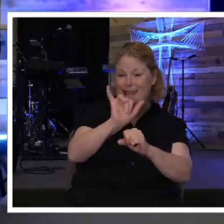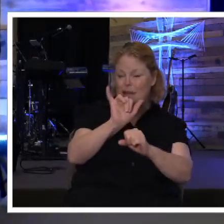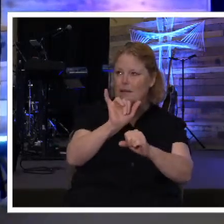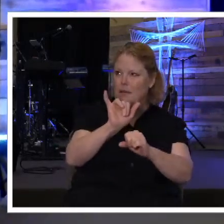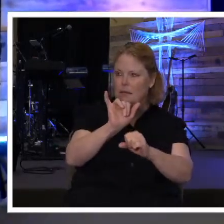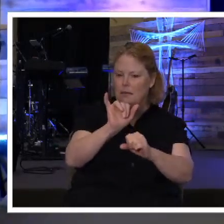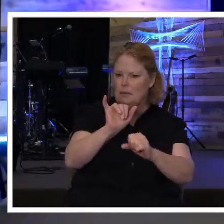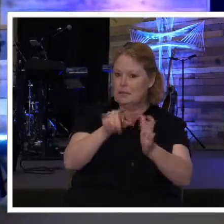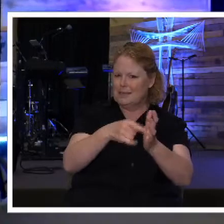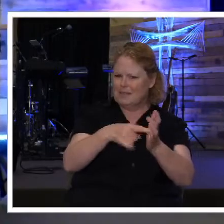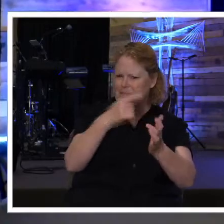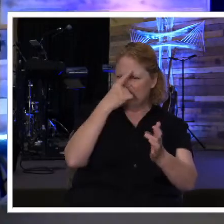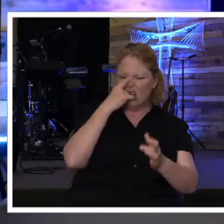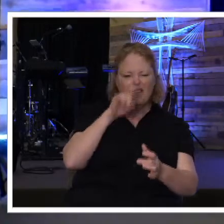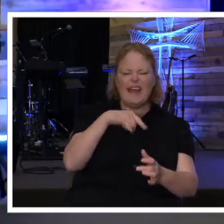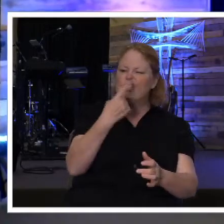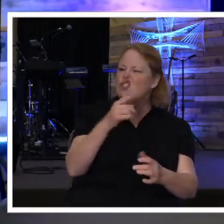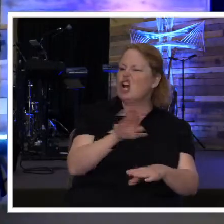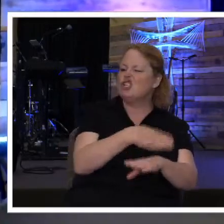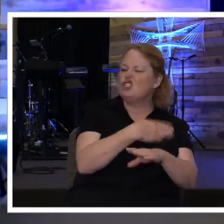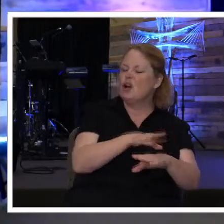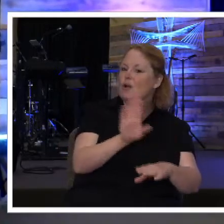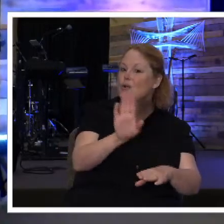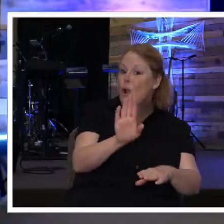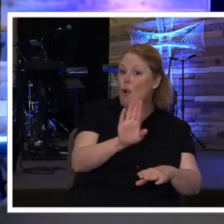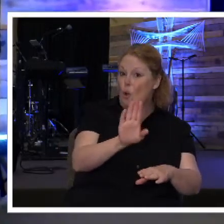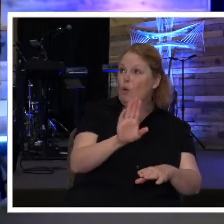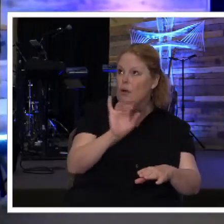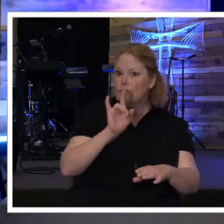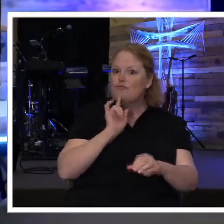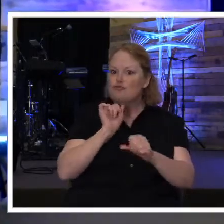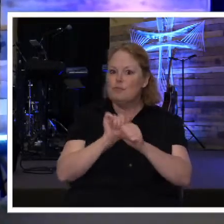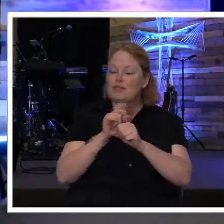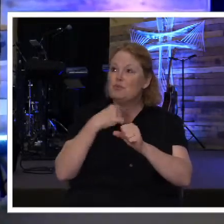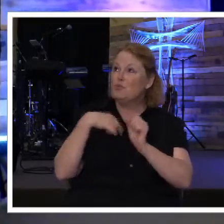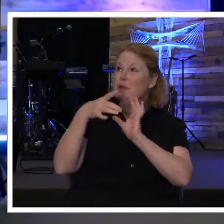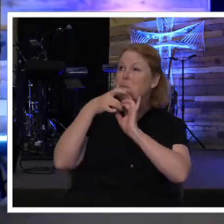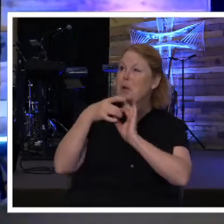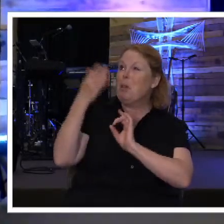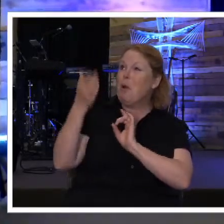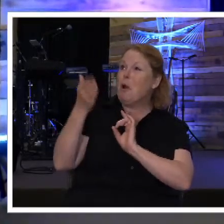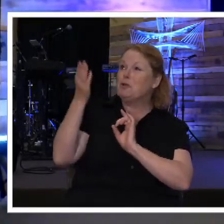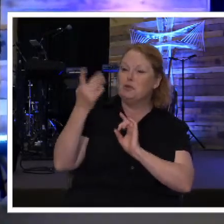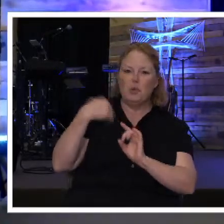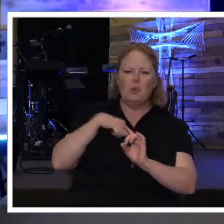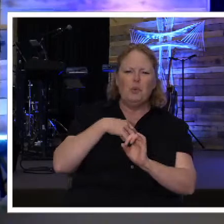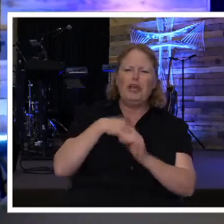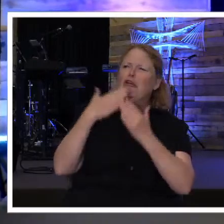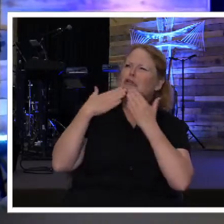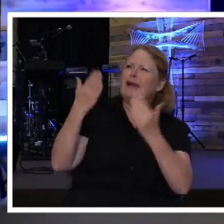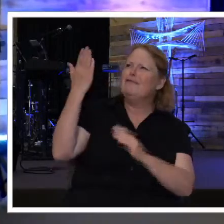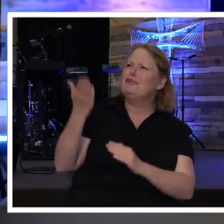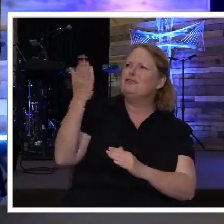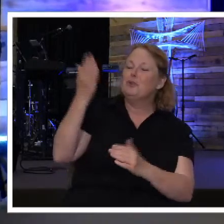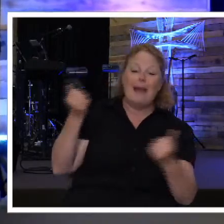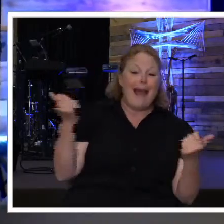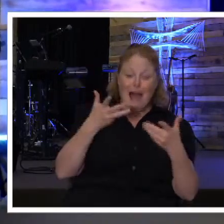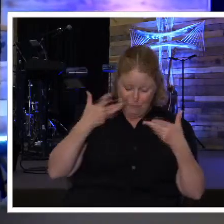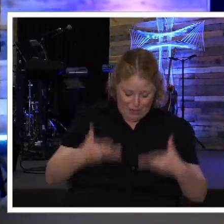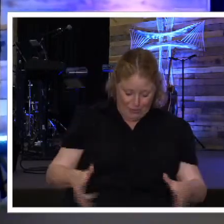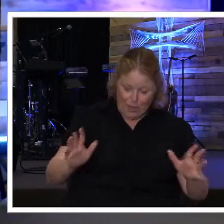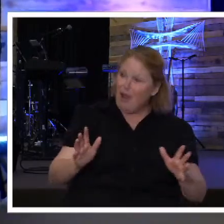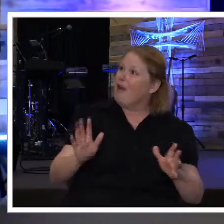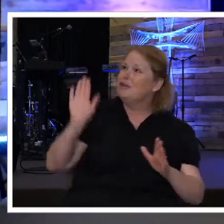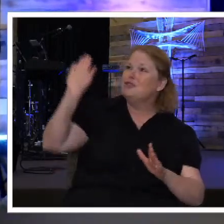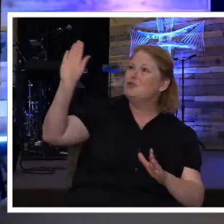songs. We sang that heartfelt, Lord, we belong to you. We're grateful to you. Everything that we have in life belongs to you, and we steward